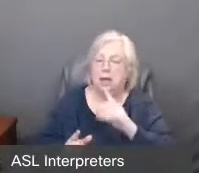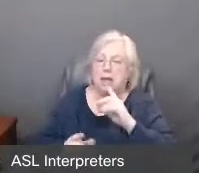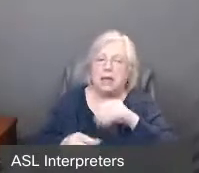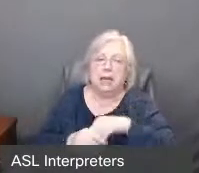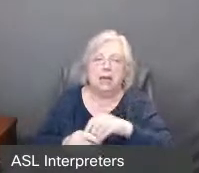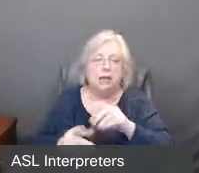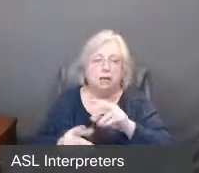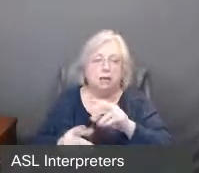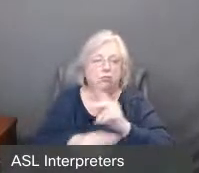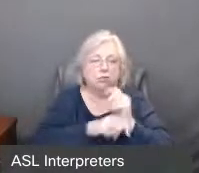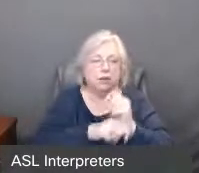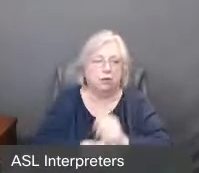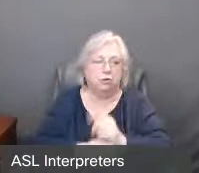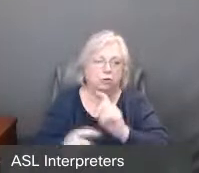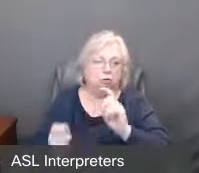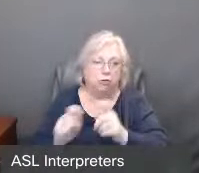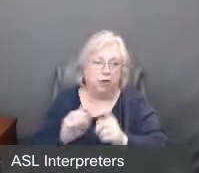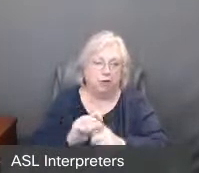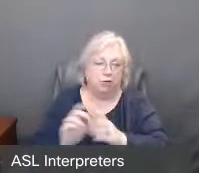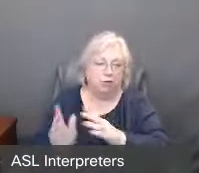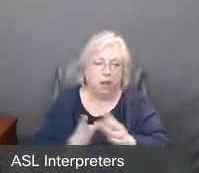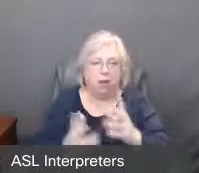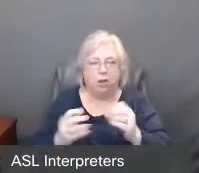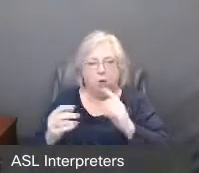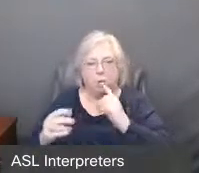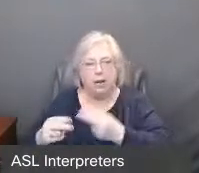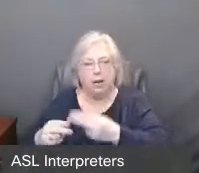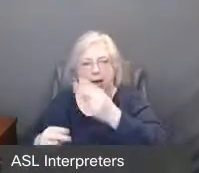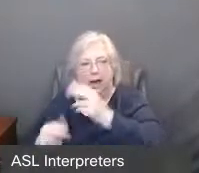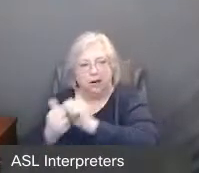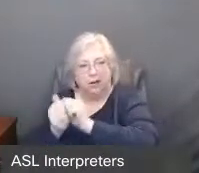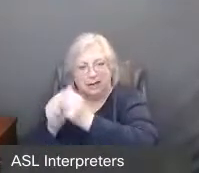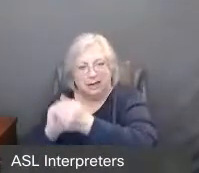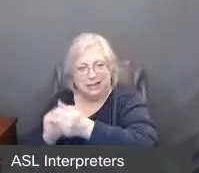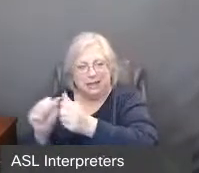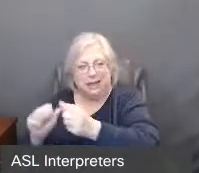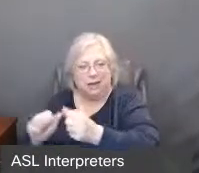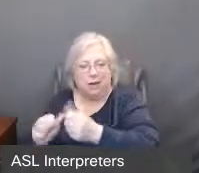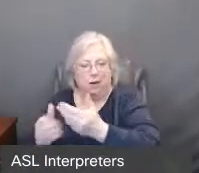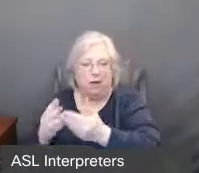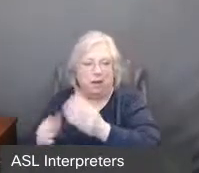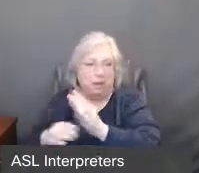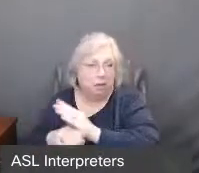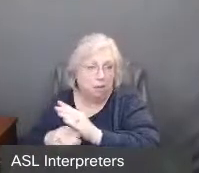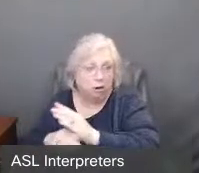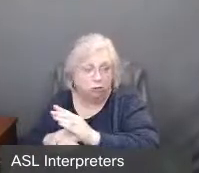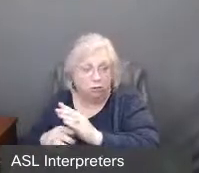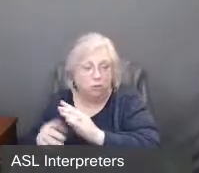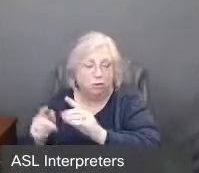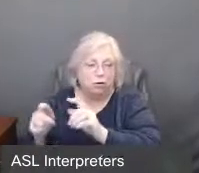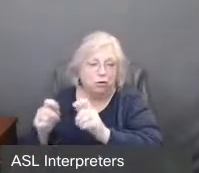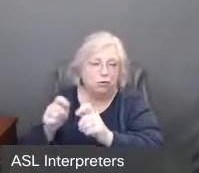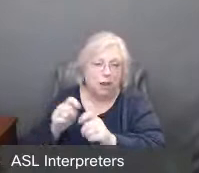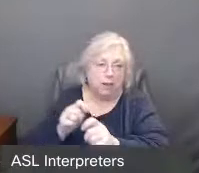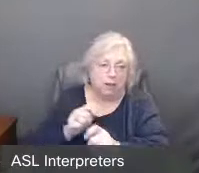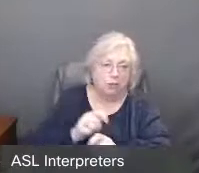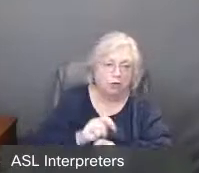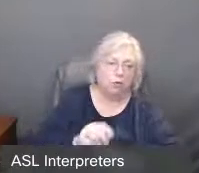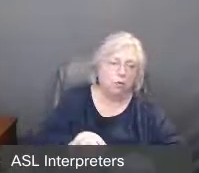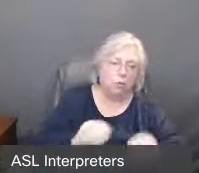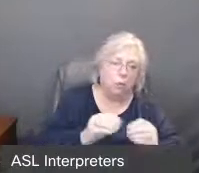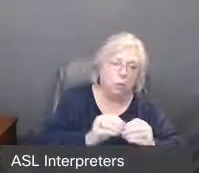want specific uses transition from a higher density use, which could be that commercial, to more